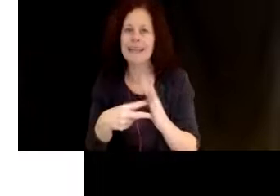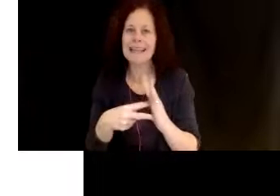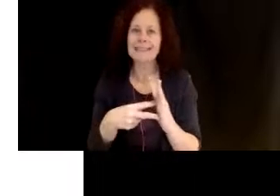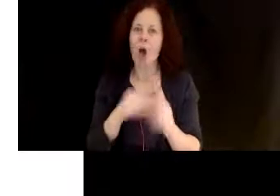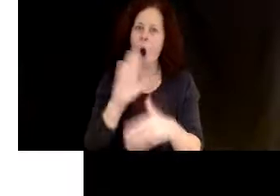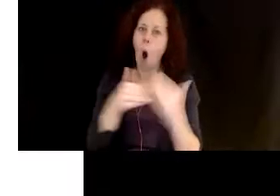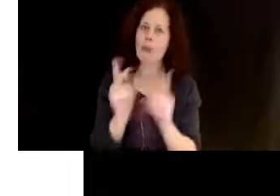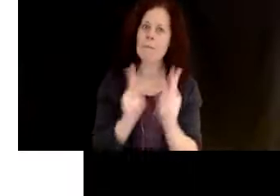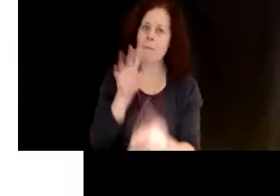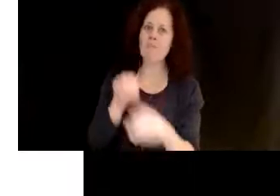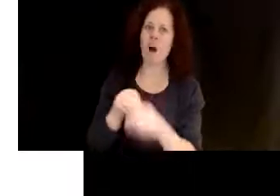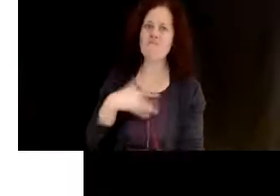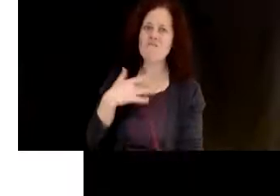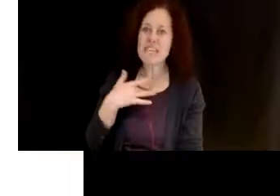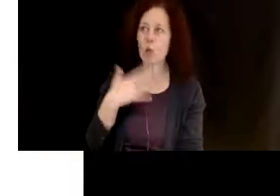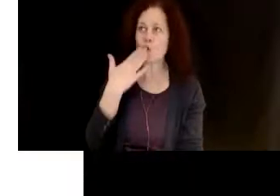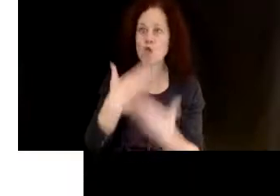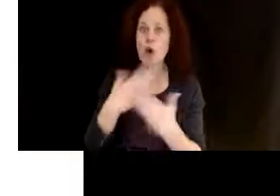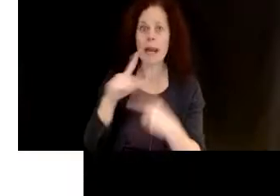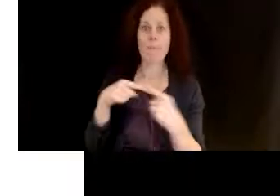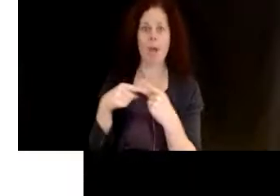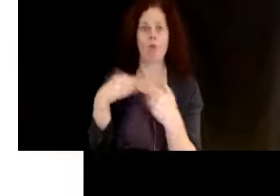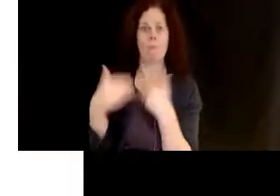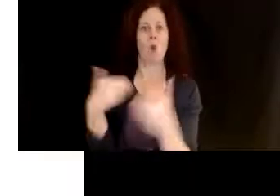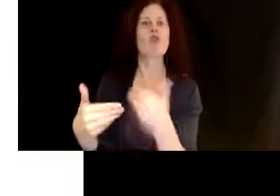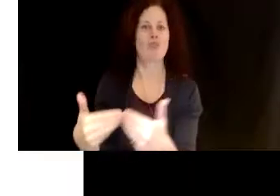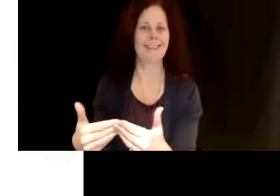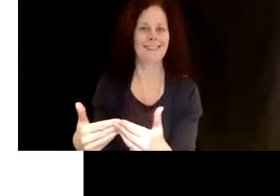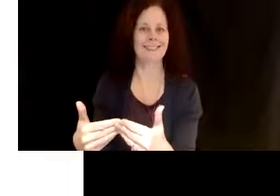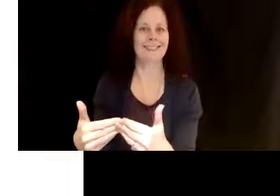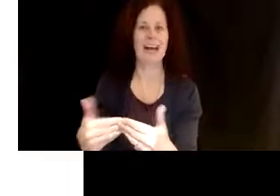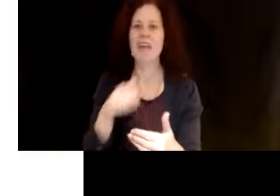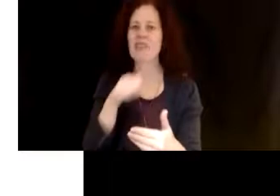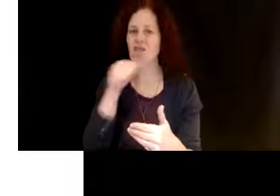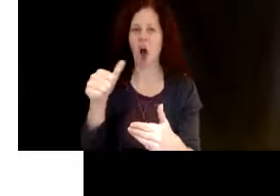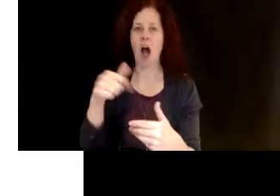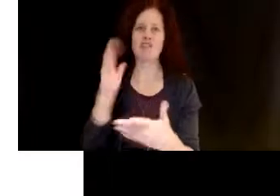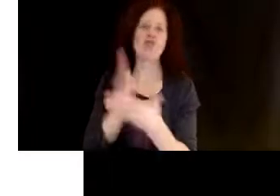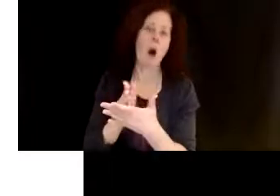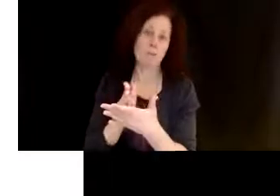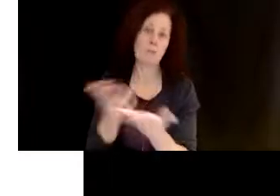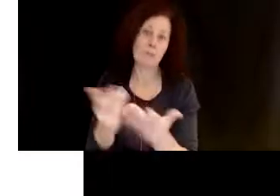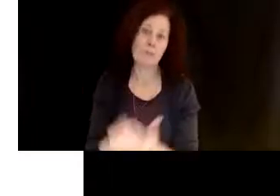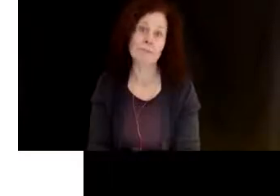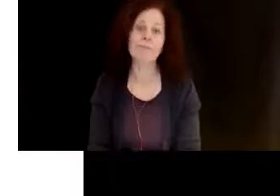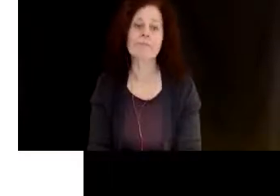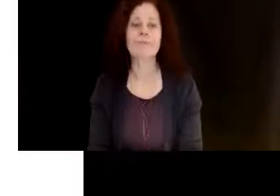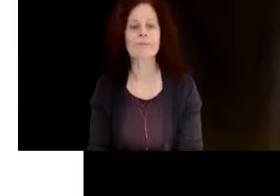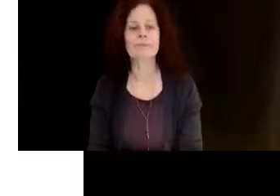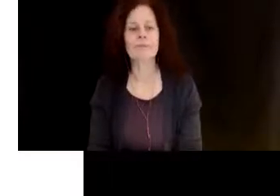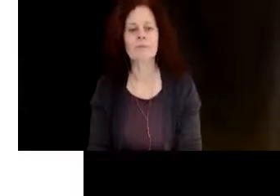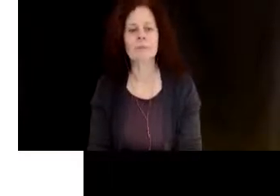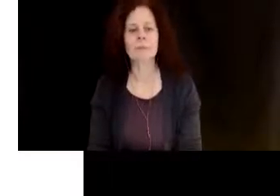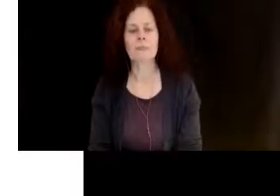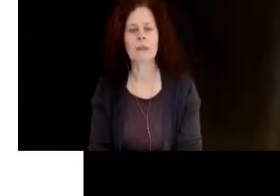is being made and communicated. Next slide. So what is the takeaway? First, I